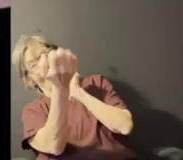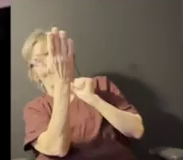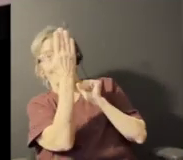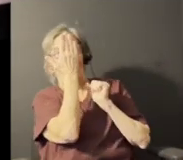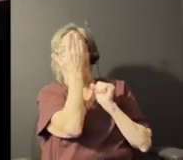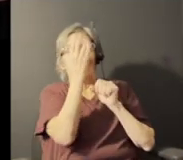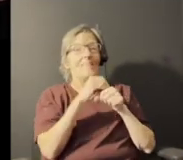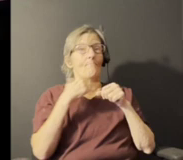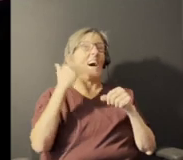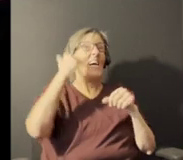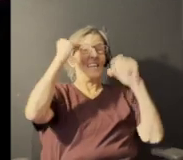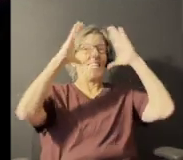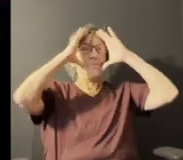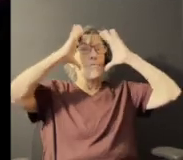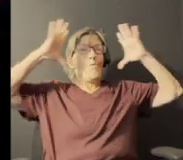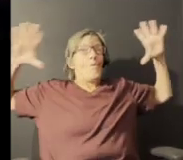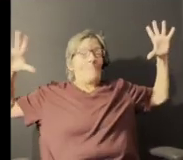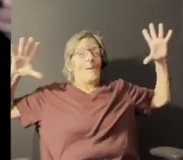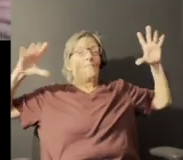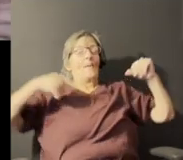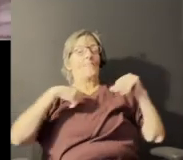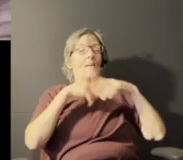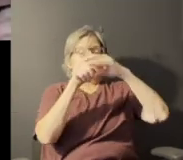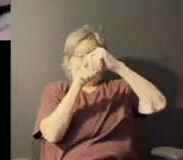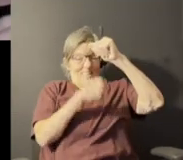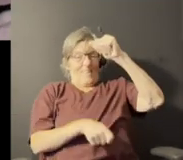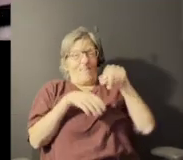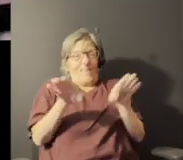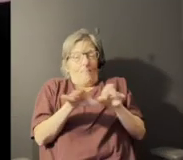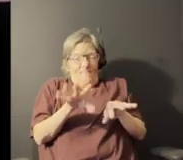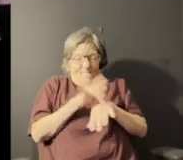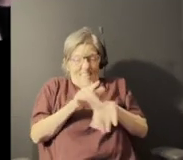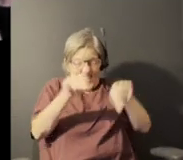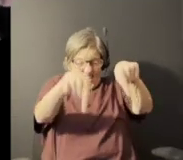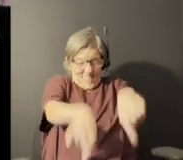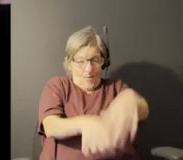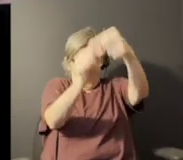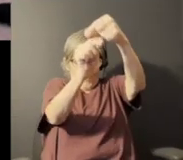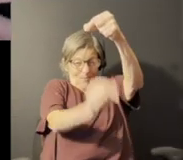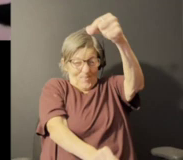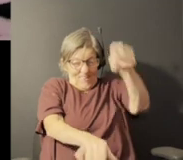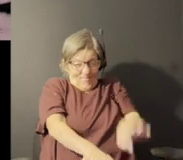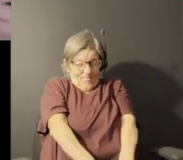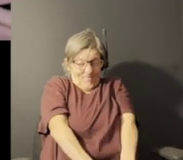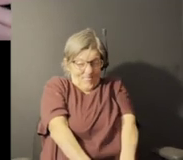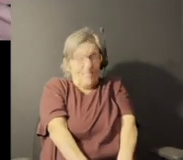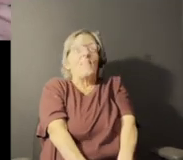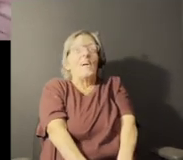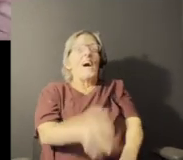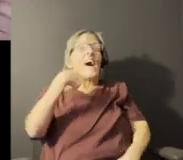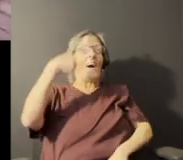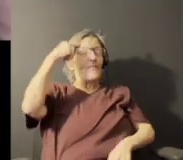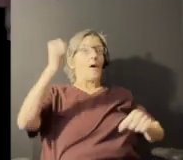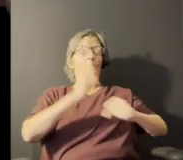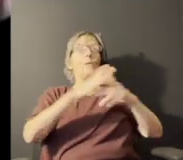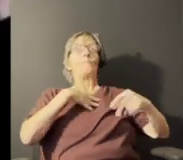so close to the lens that it looks like my head is huge. And then my teeny, teeny little feet are down here, you know, and I think